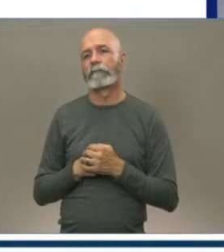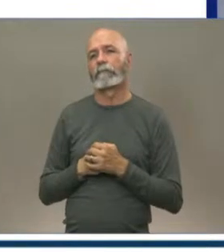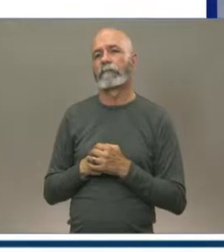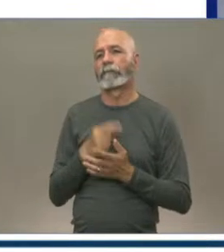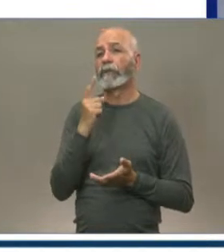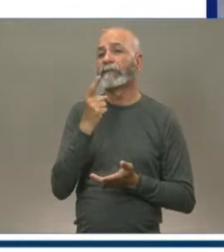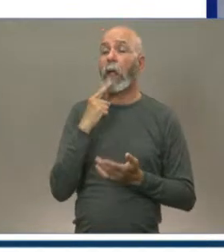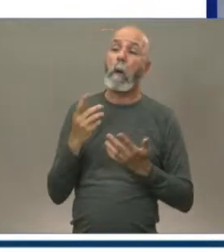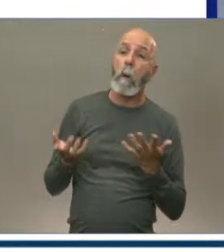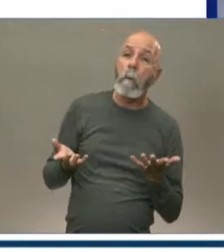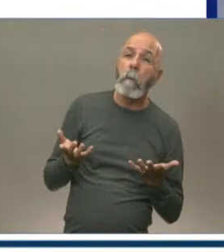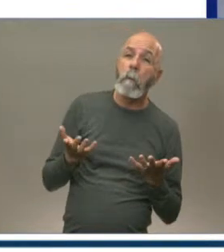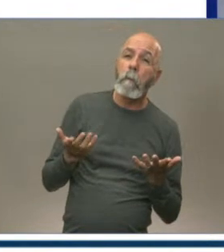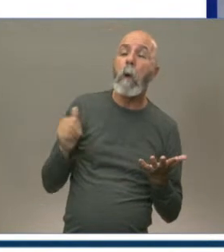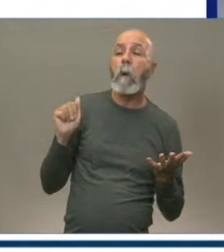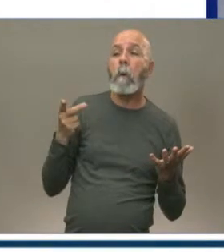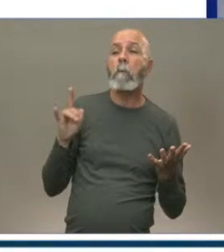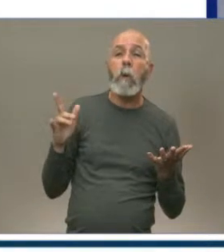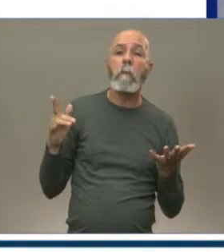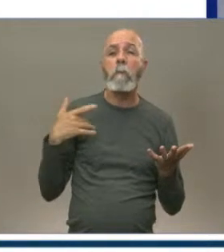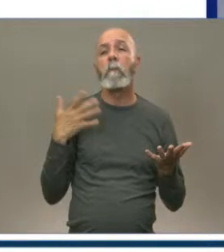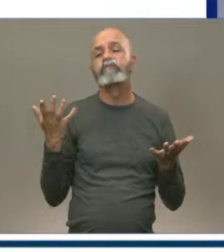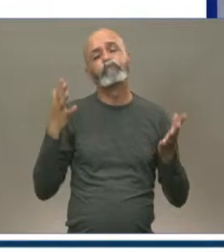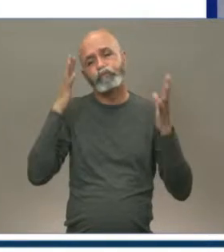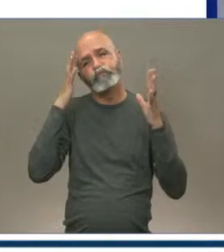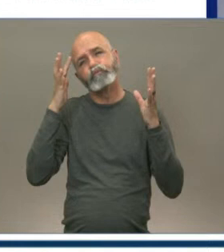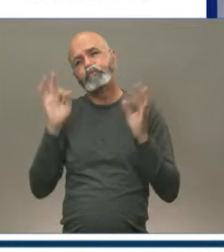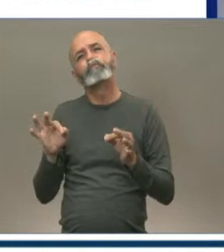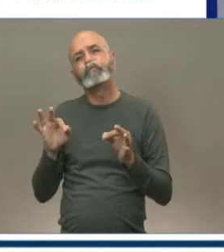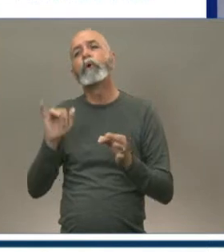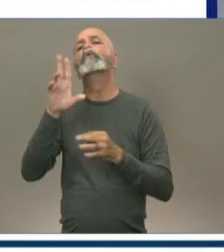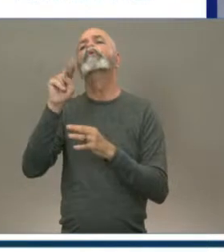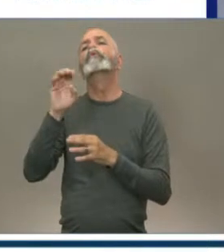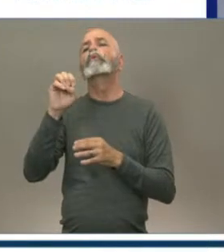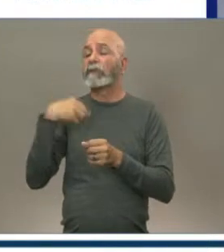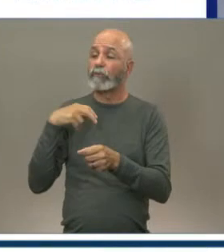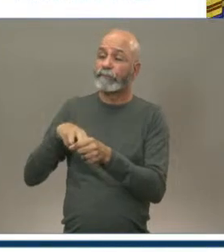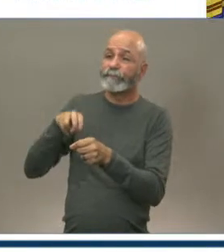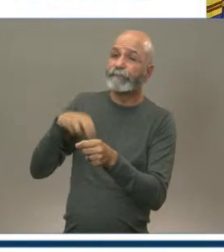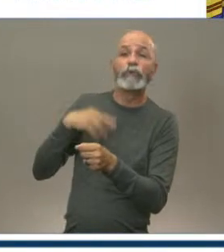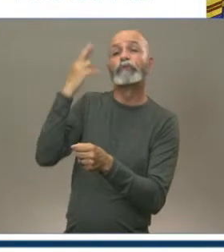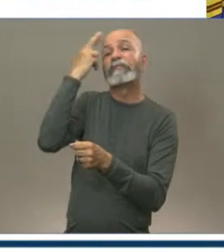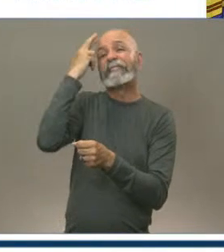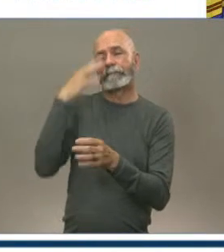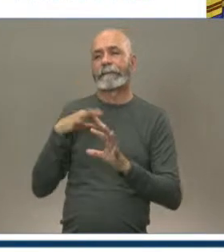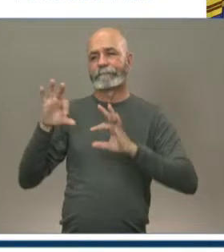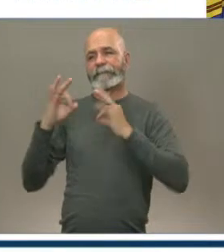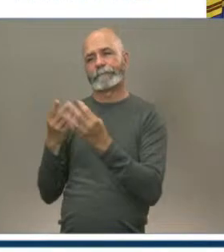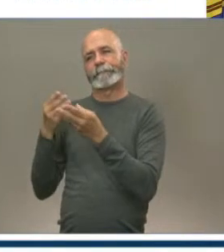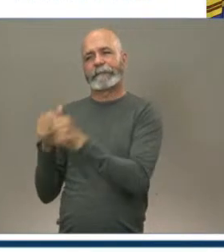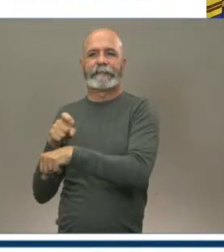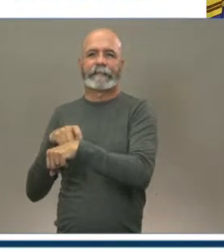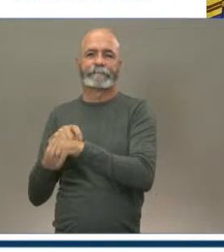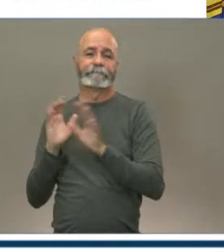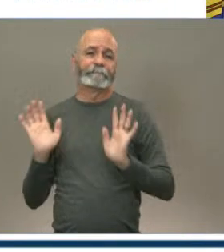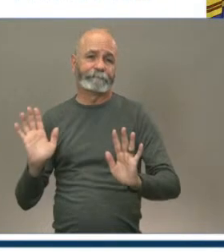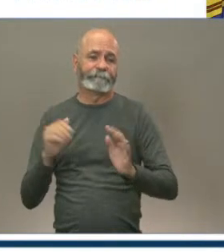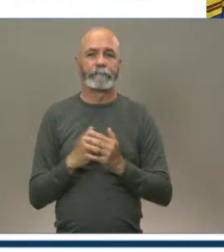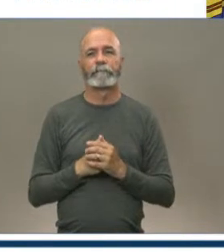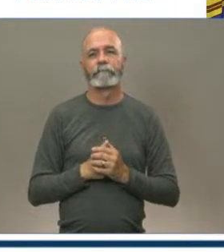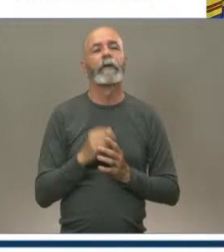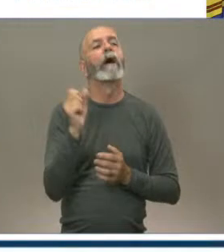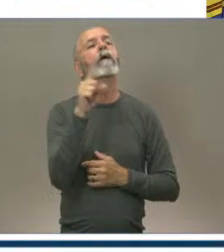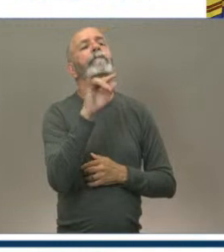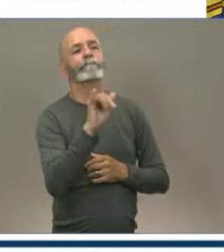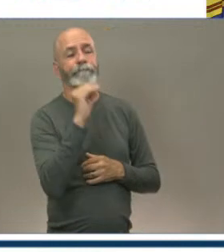April that she would like to resign in June for family reasons. Brian, do you have a follow-up? So just